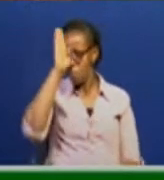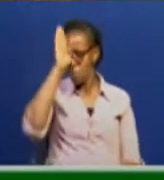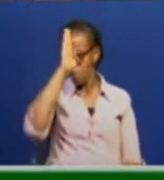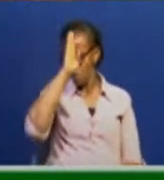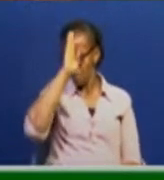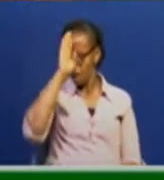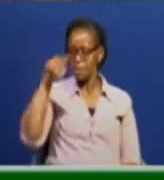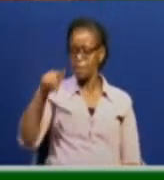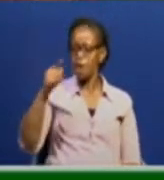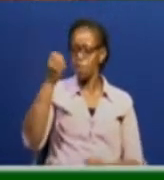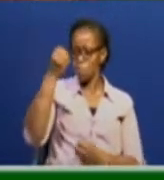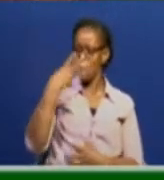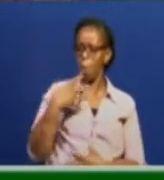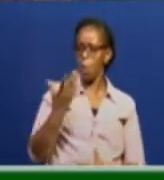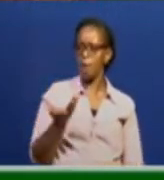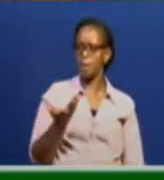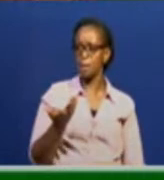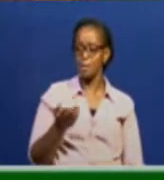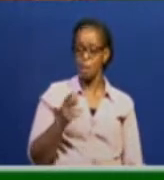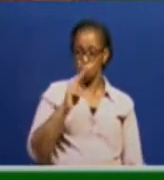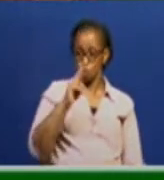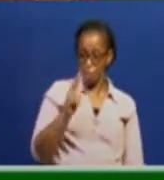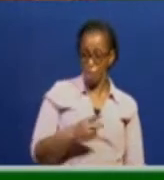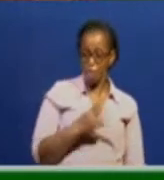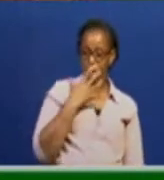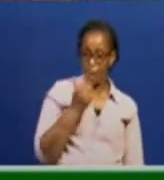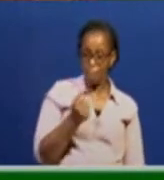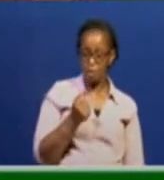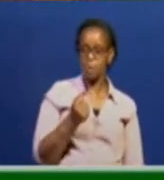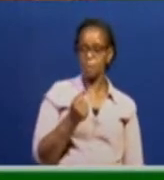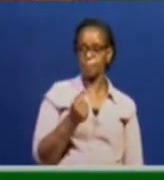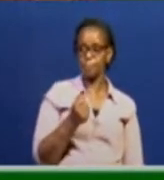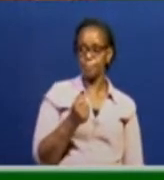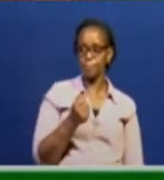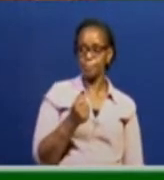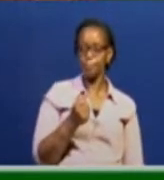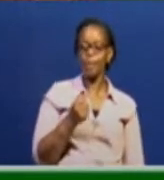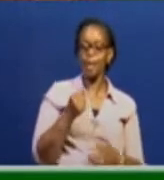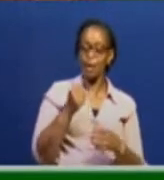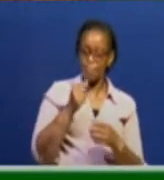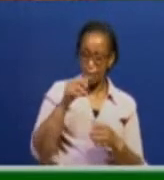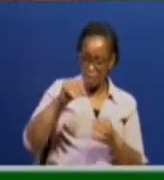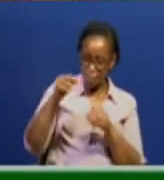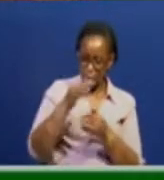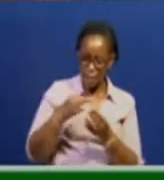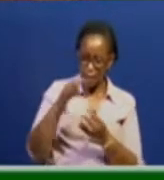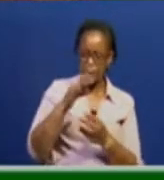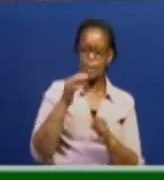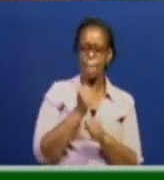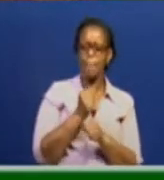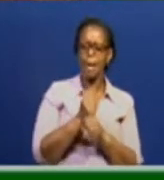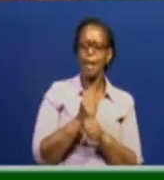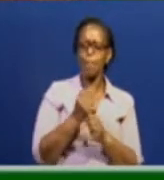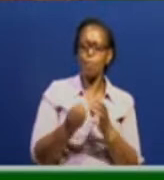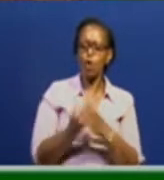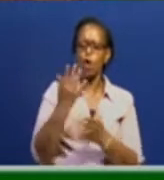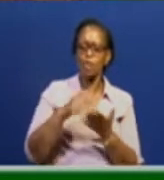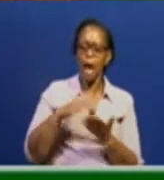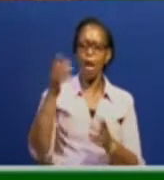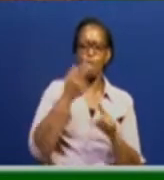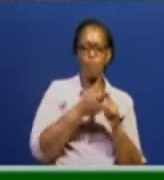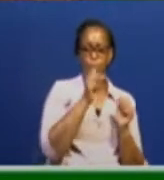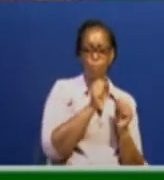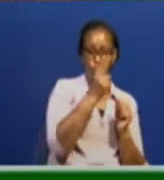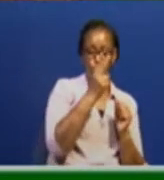me that the 2,500 fertilizer had doubled the yield in her farm from 52 bags